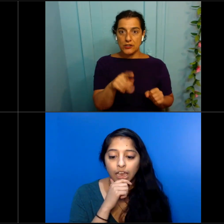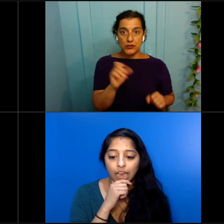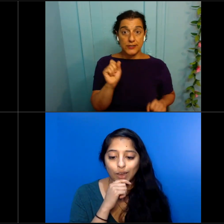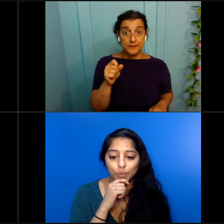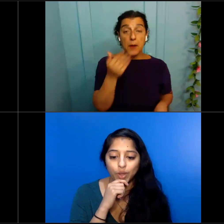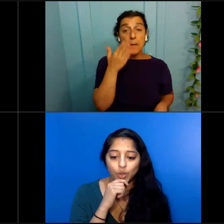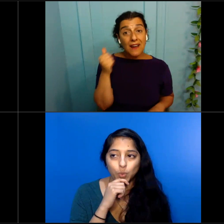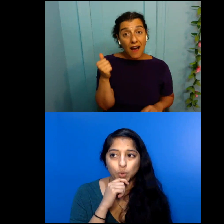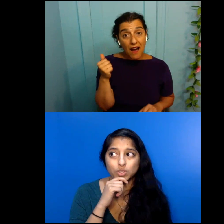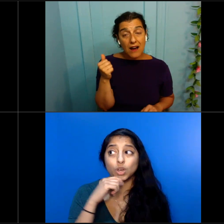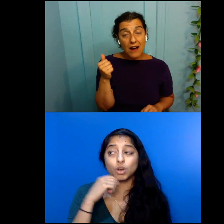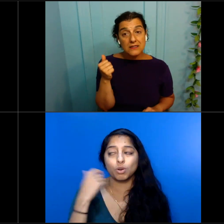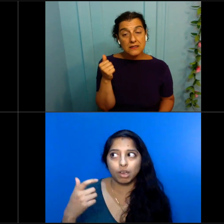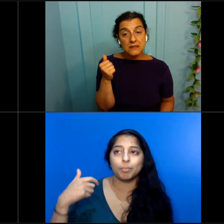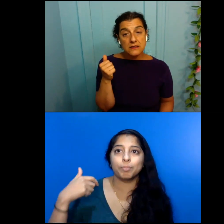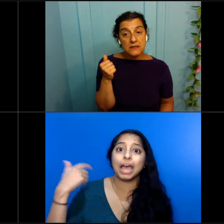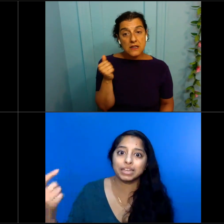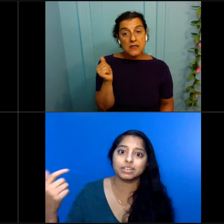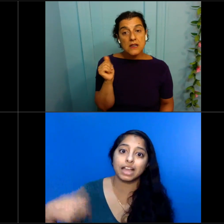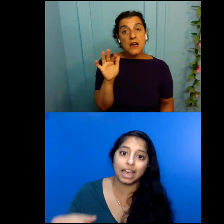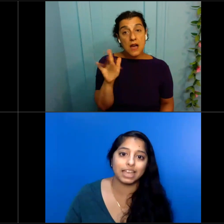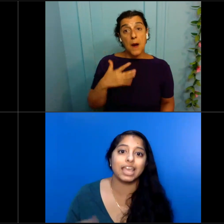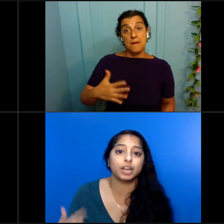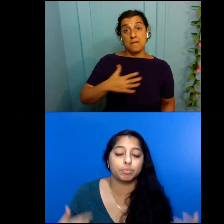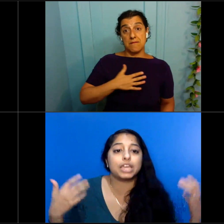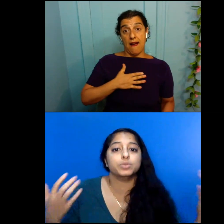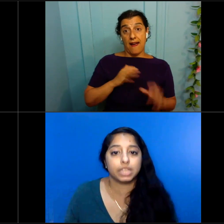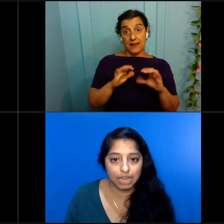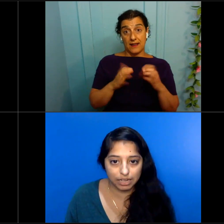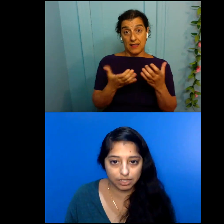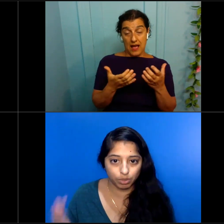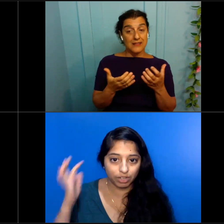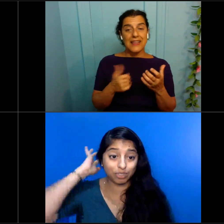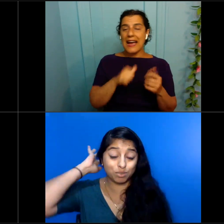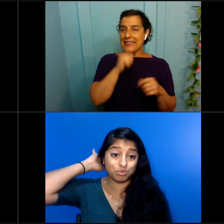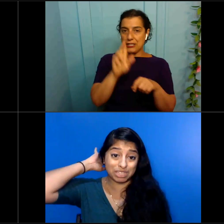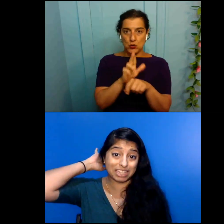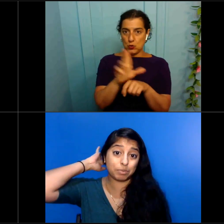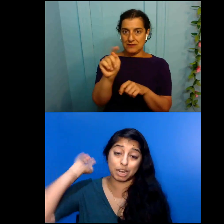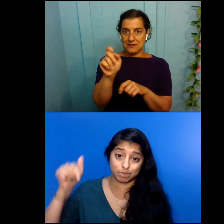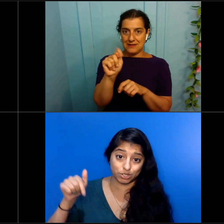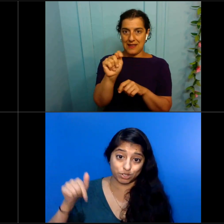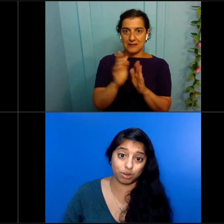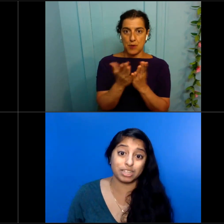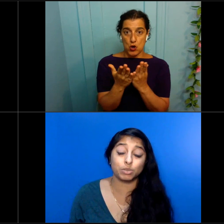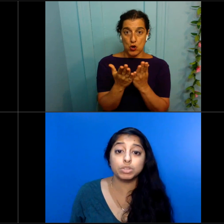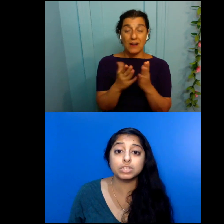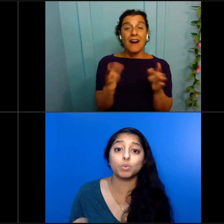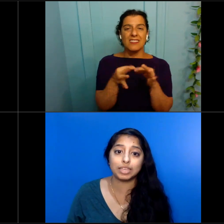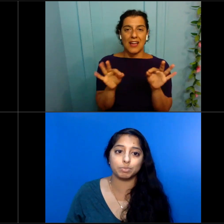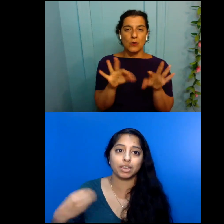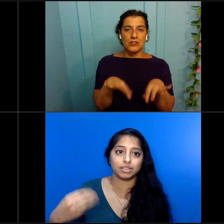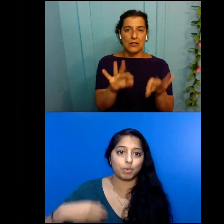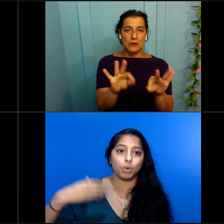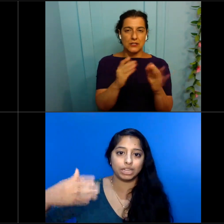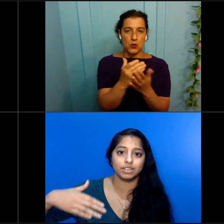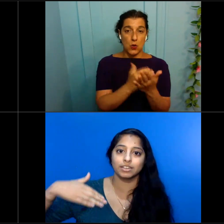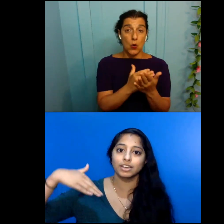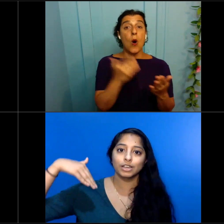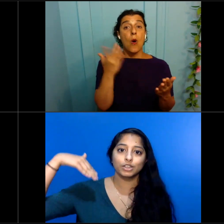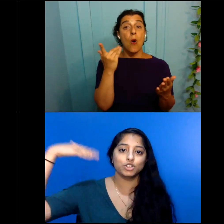because so my class, I ended up not using a textbook and this language acquisition course. And the reason why is because